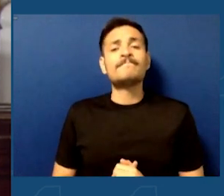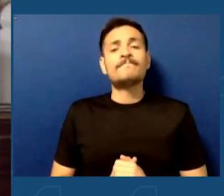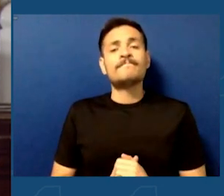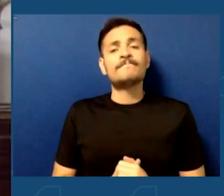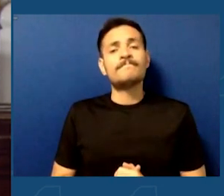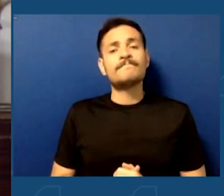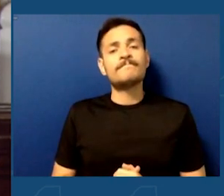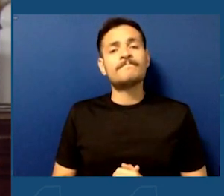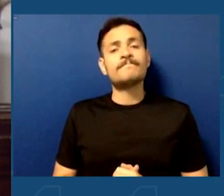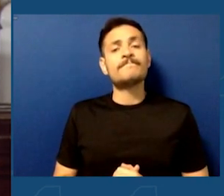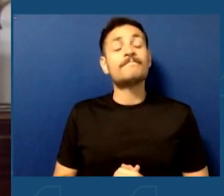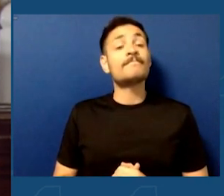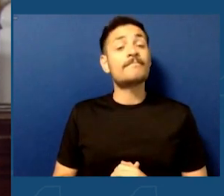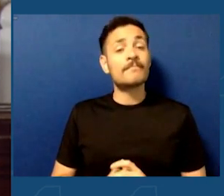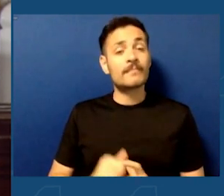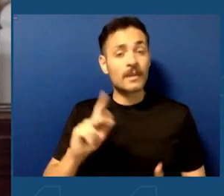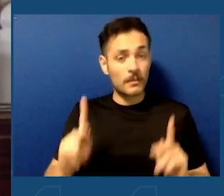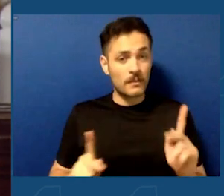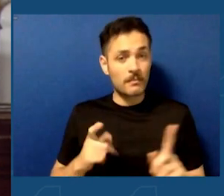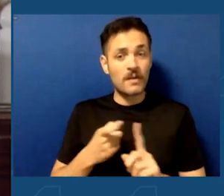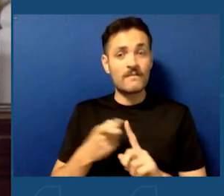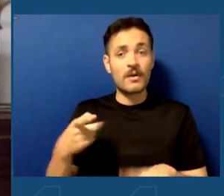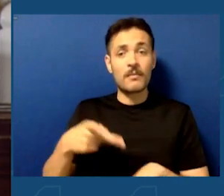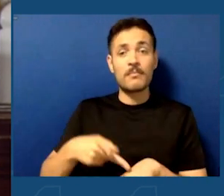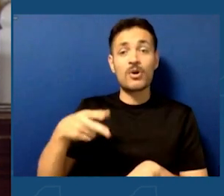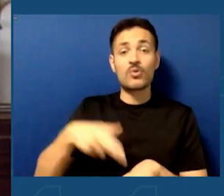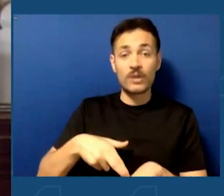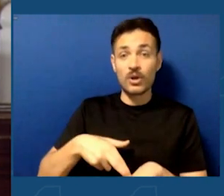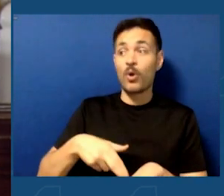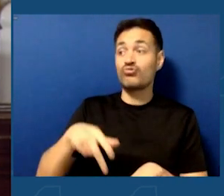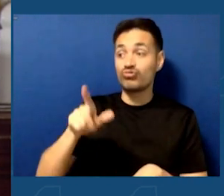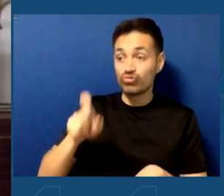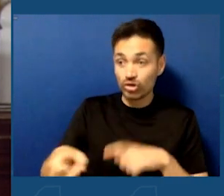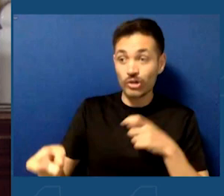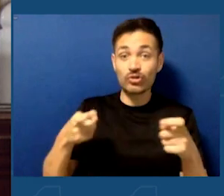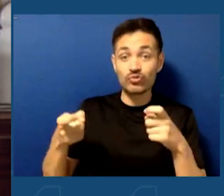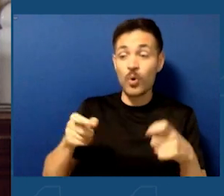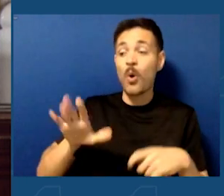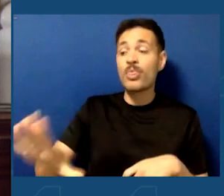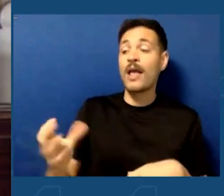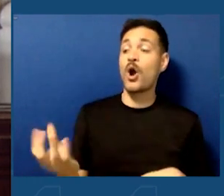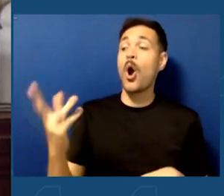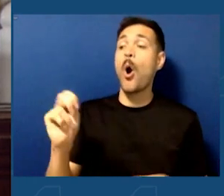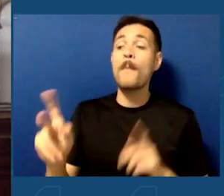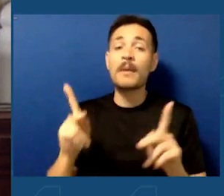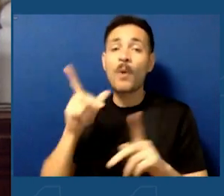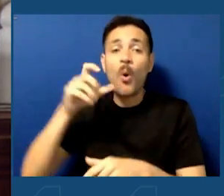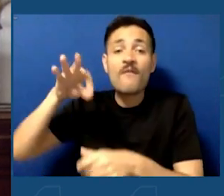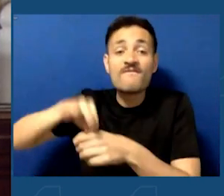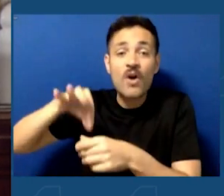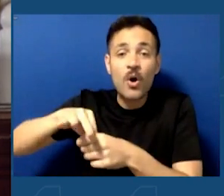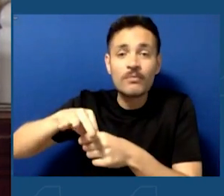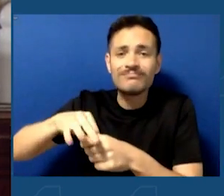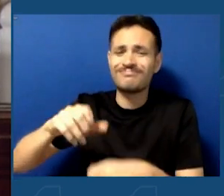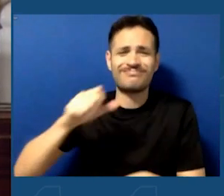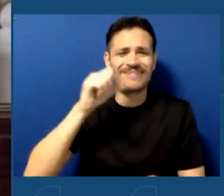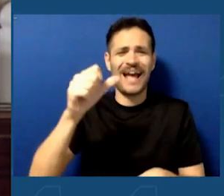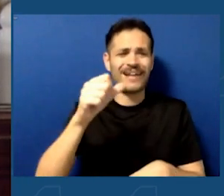Right, the people of Puerto Rico should be governed by their own elected representatives, not by a colonial financial control board.